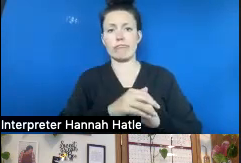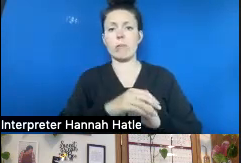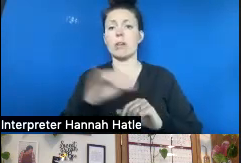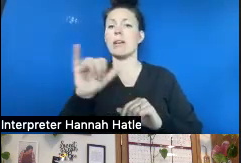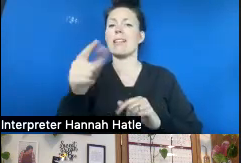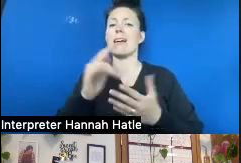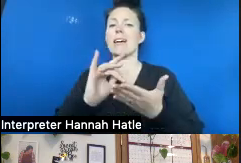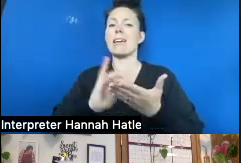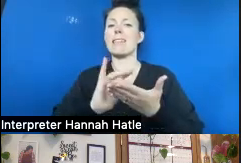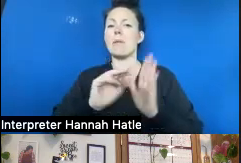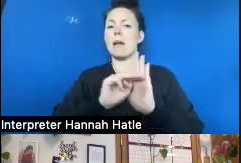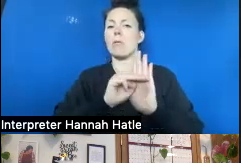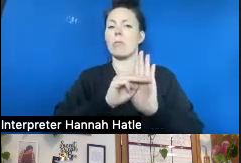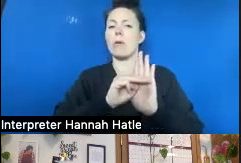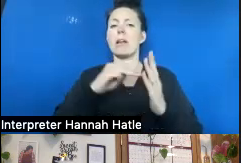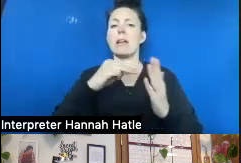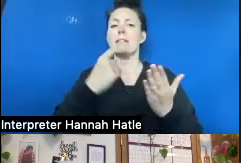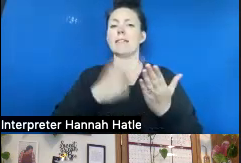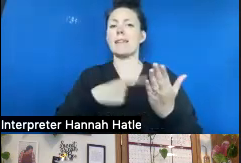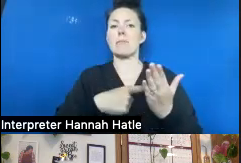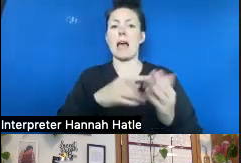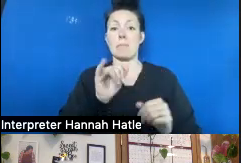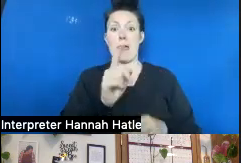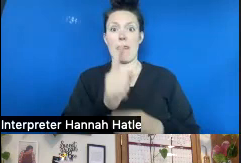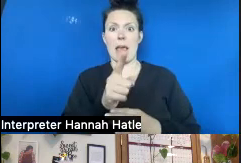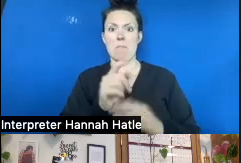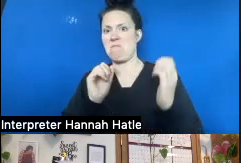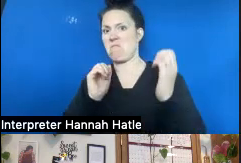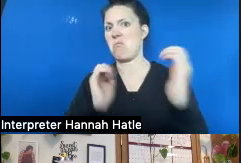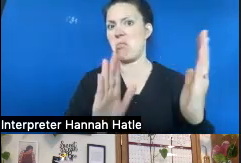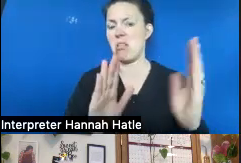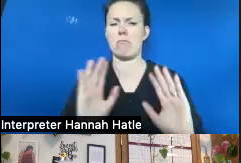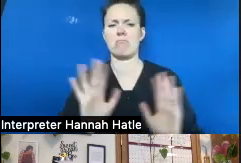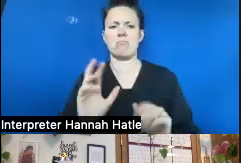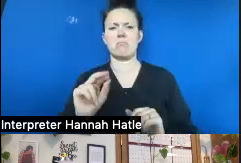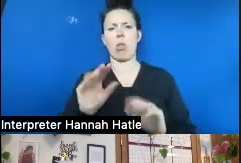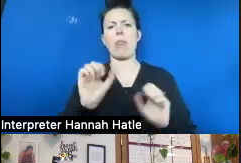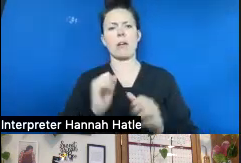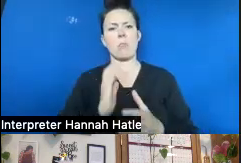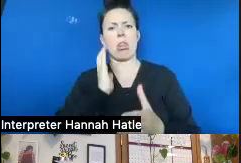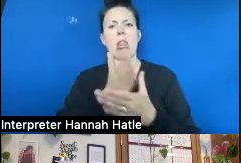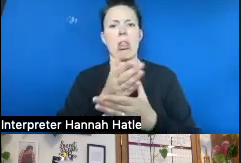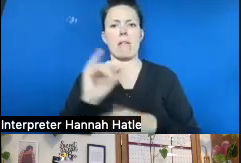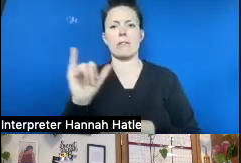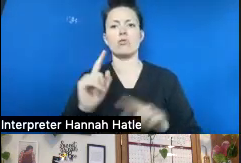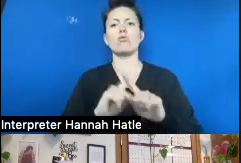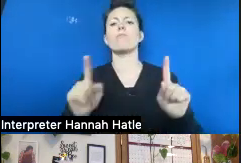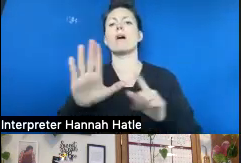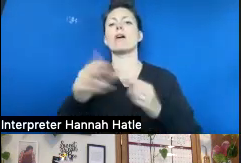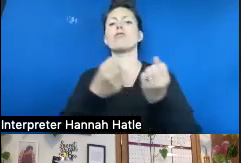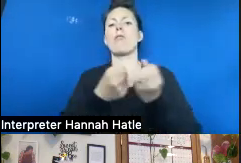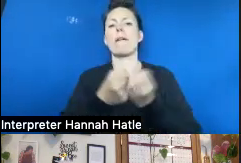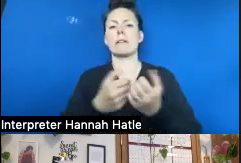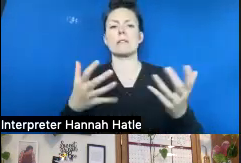medical module, like sometimes you don't confront the person right in the room because that could be harmful or disruptive too. But what does our advocacy look like